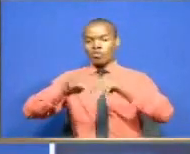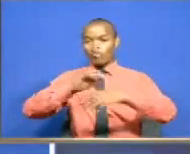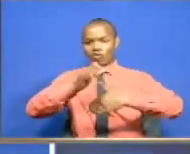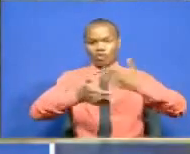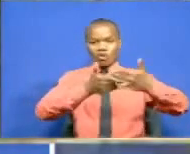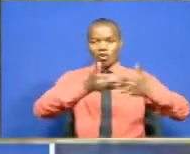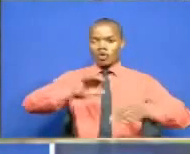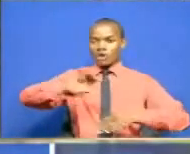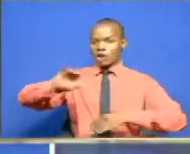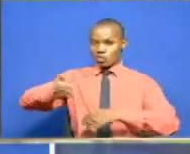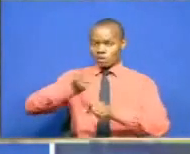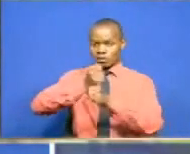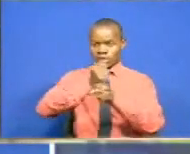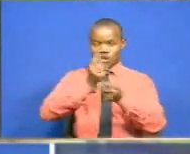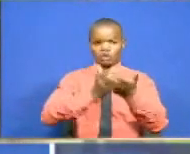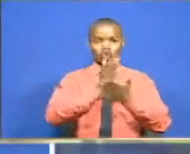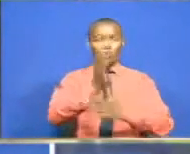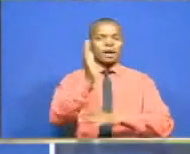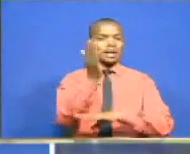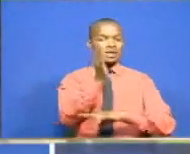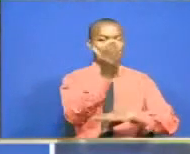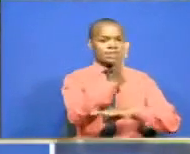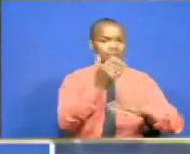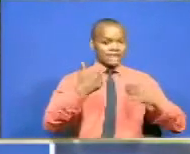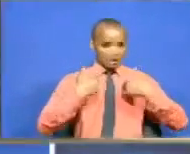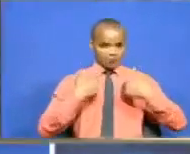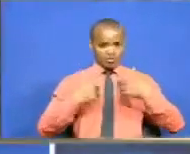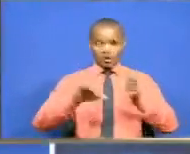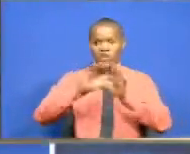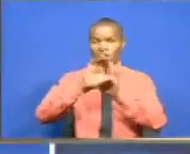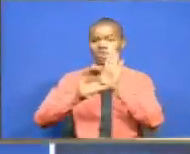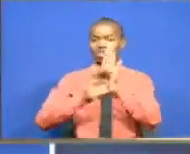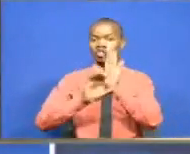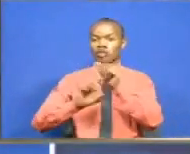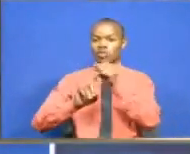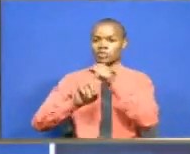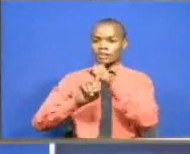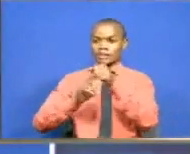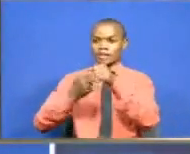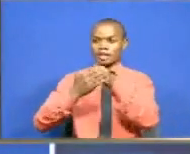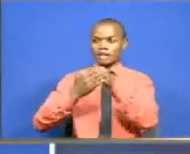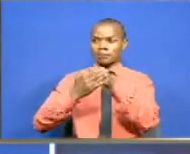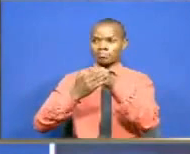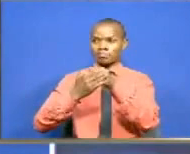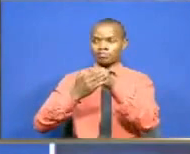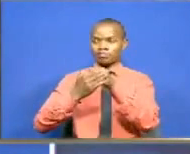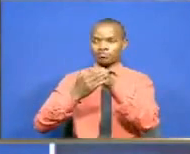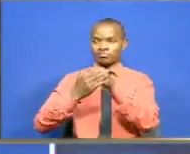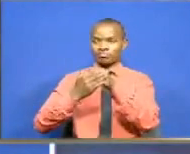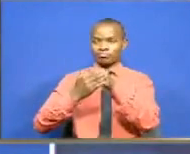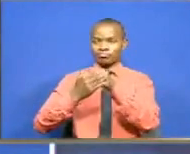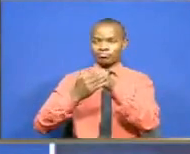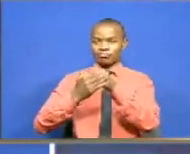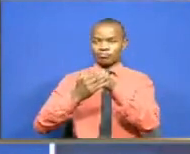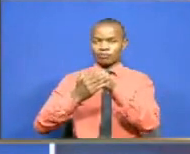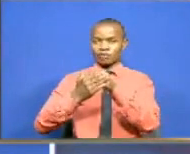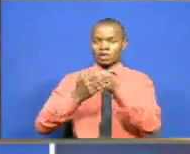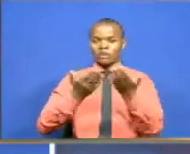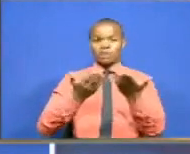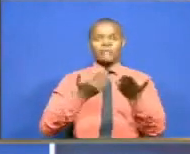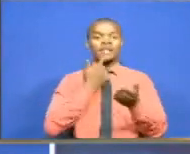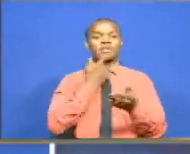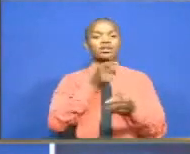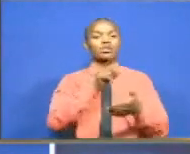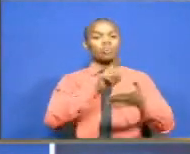miti ipandwe. Kwa sababu katiba yetu kipengele cha 69, article 69, inataka ya